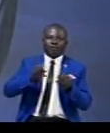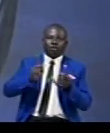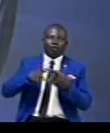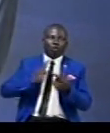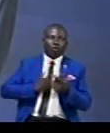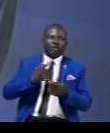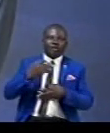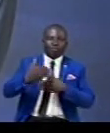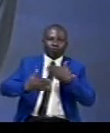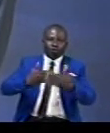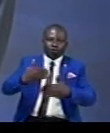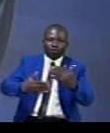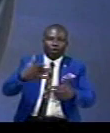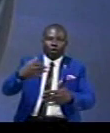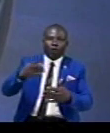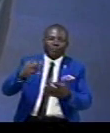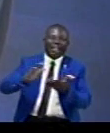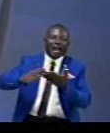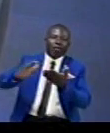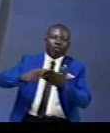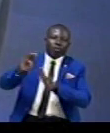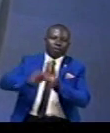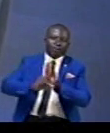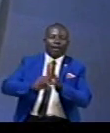Pastor Ayeni?